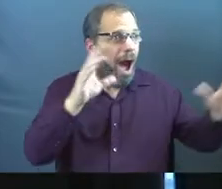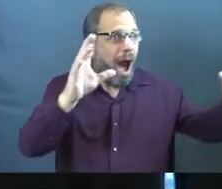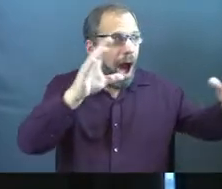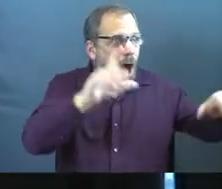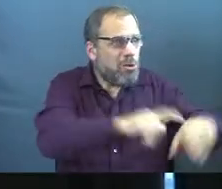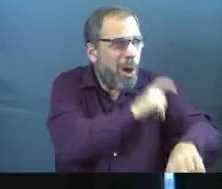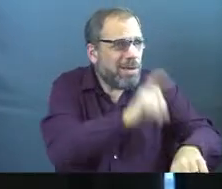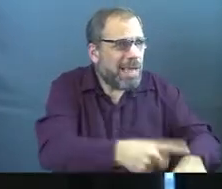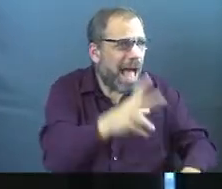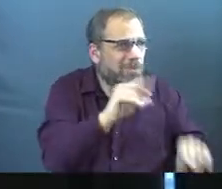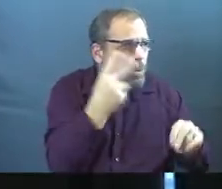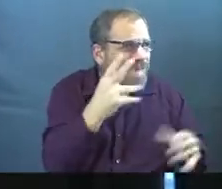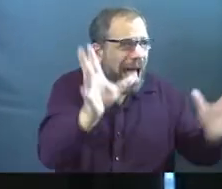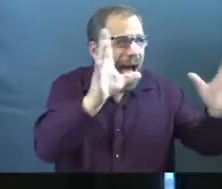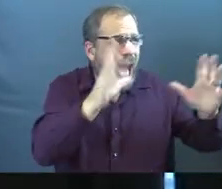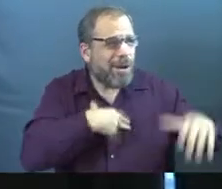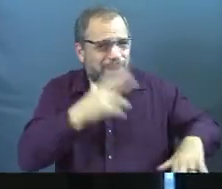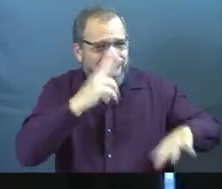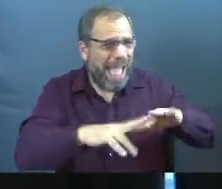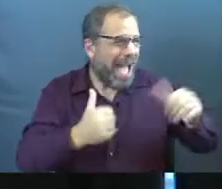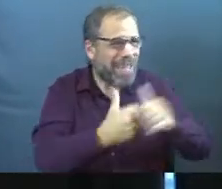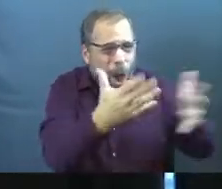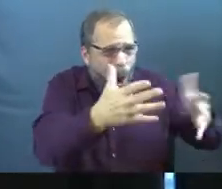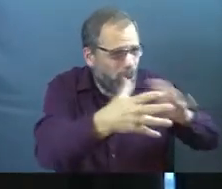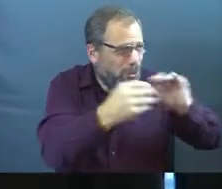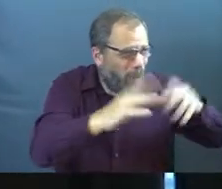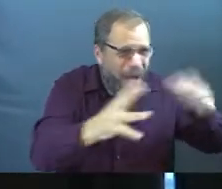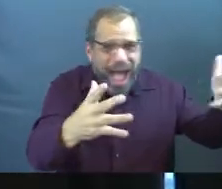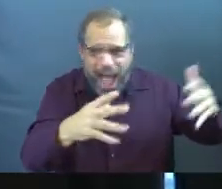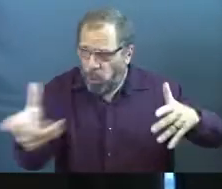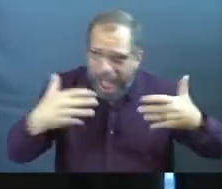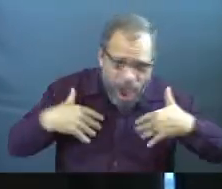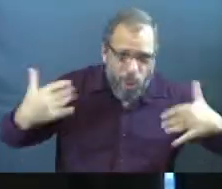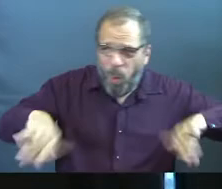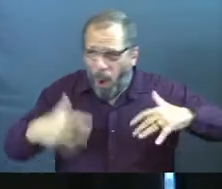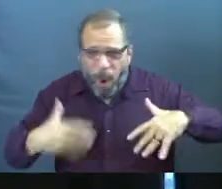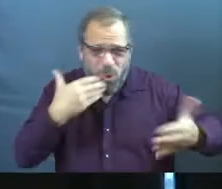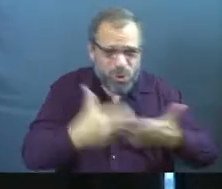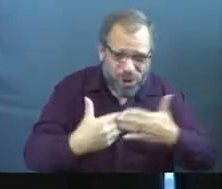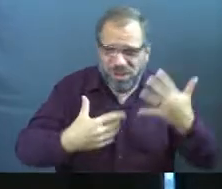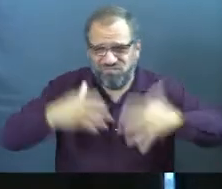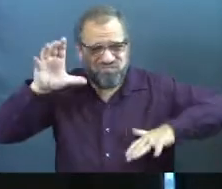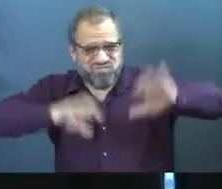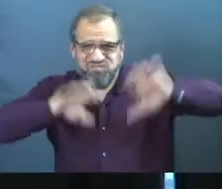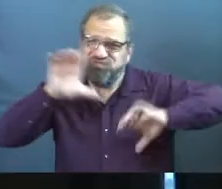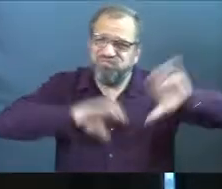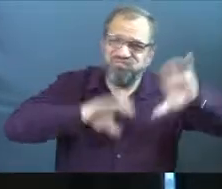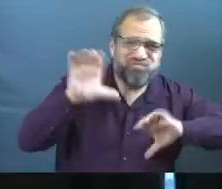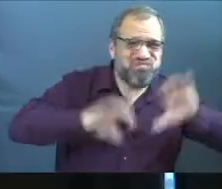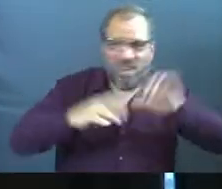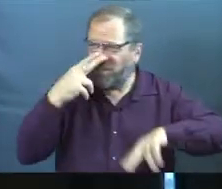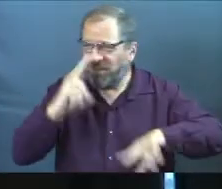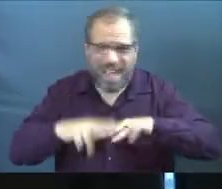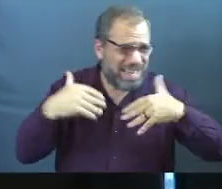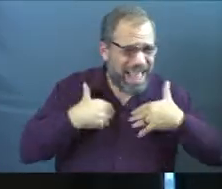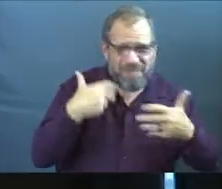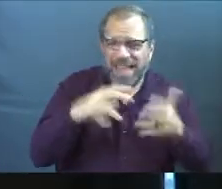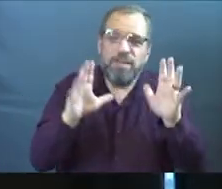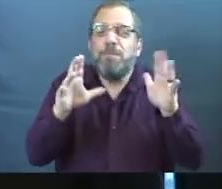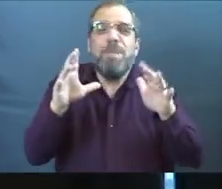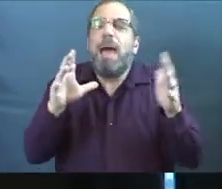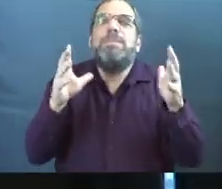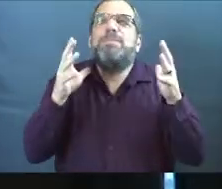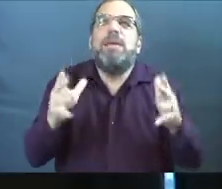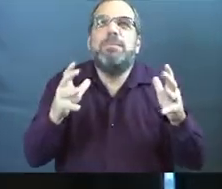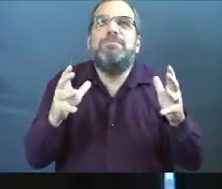seen for years, and we just got to catch up and be like, oh, you're here. Like, you're here. Wow, great. And just have great conversation and connect and have fun and laugh, and it